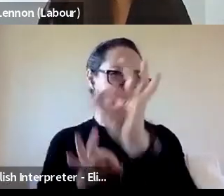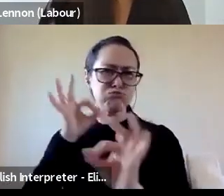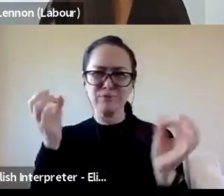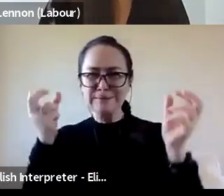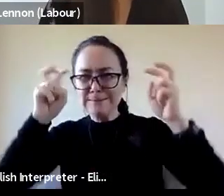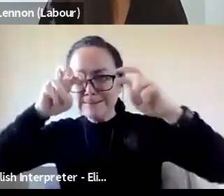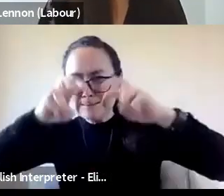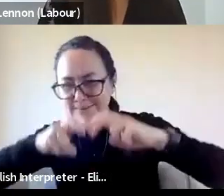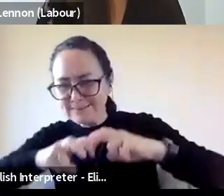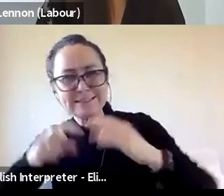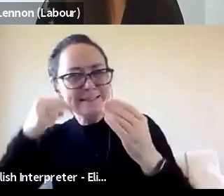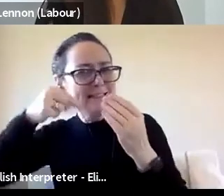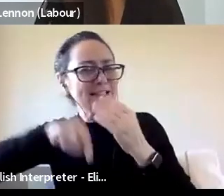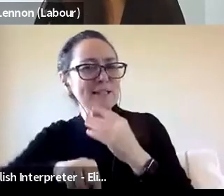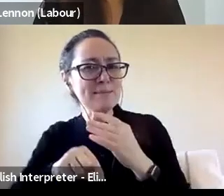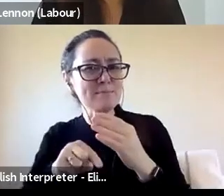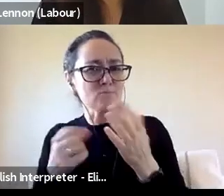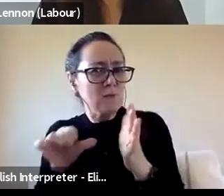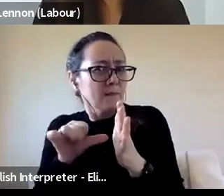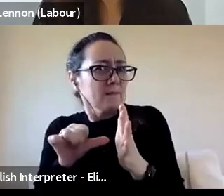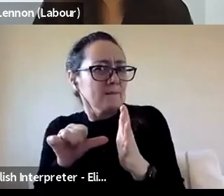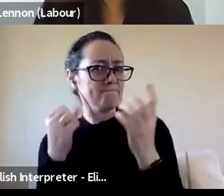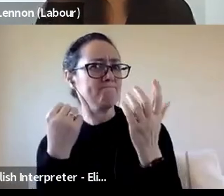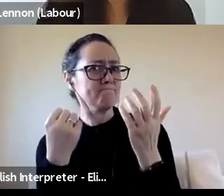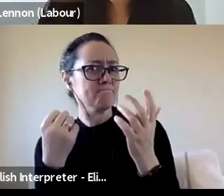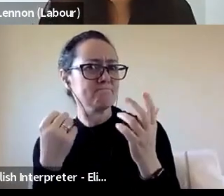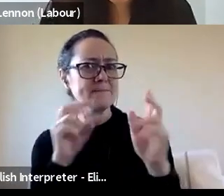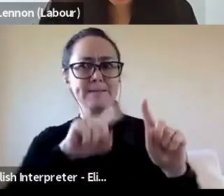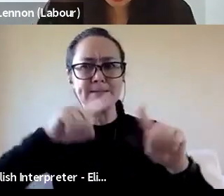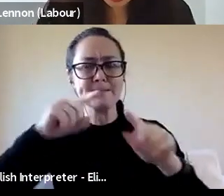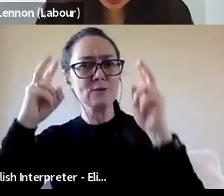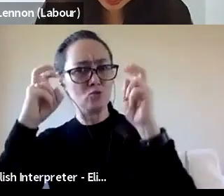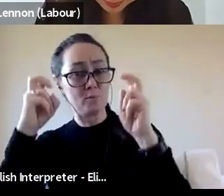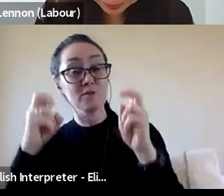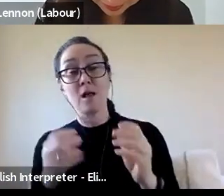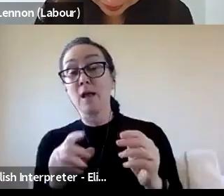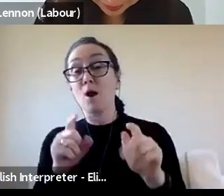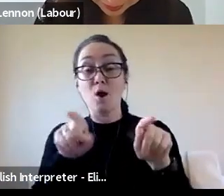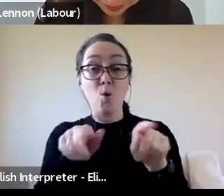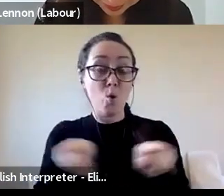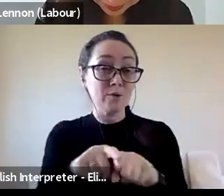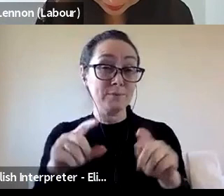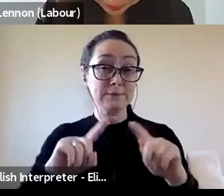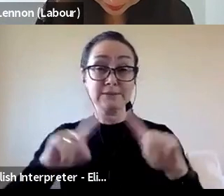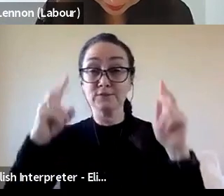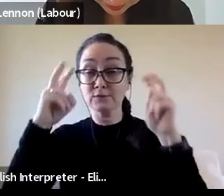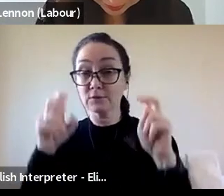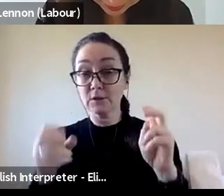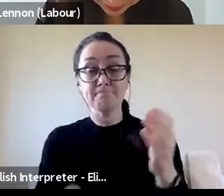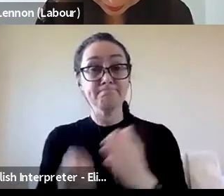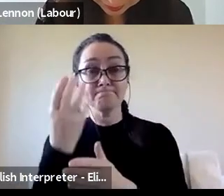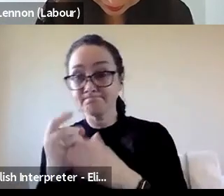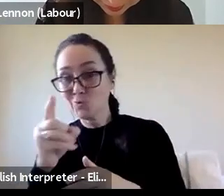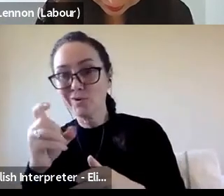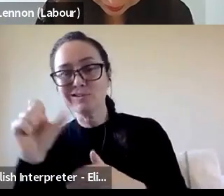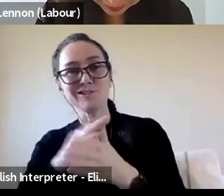some really pretty chunky issues. Many, many more raised in chat and Q&A. All this information is